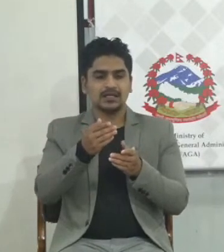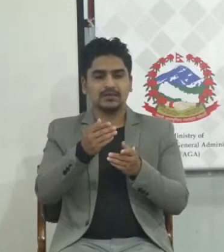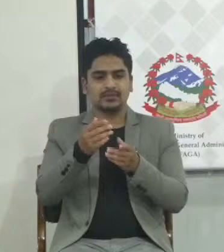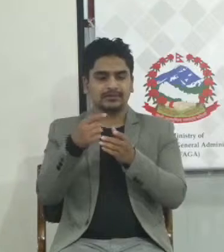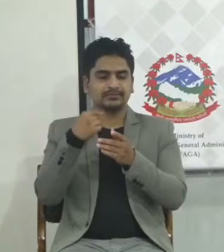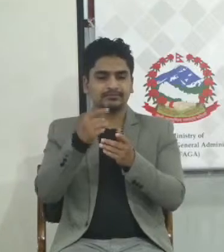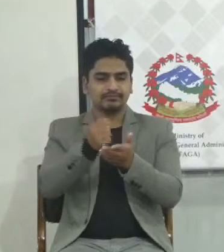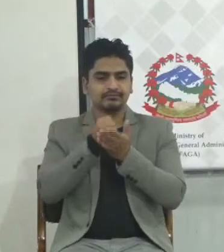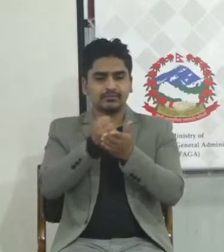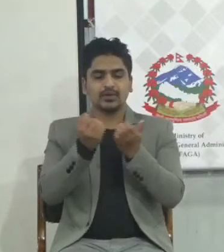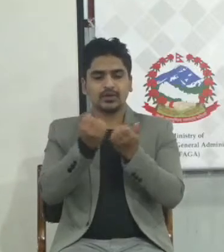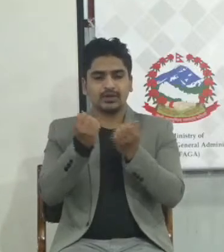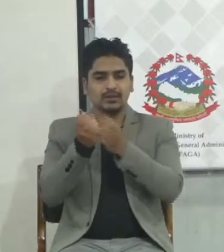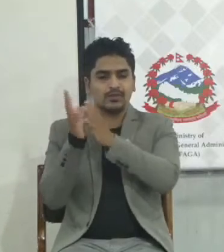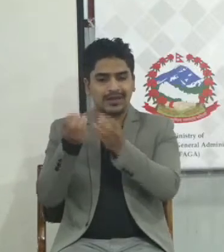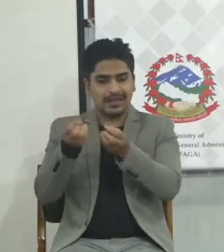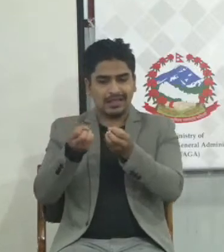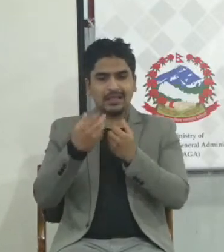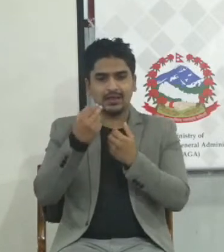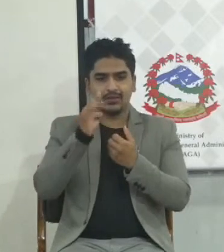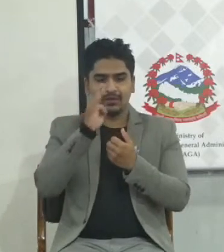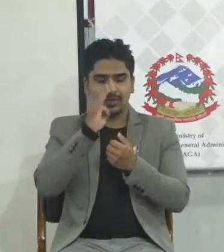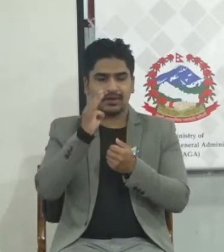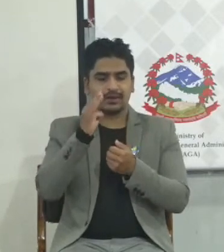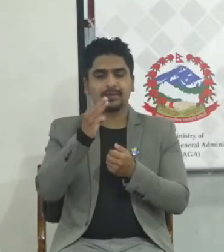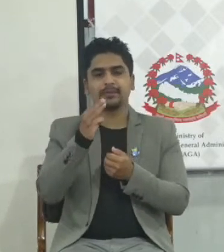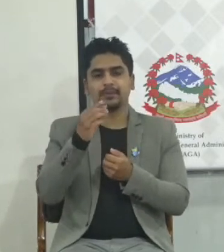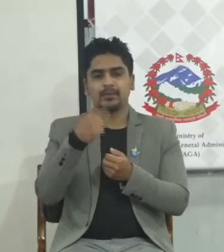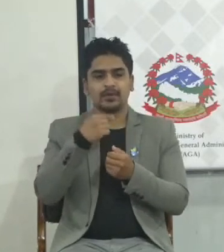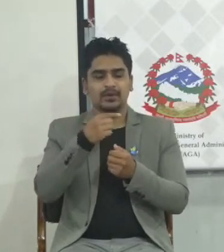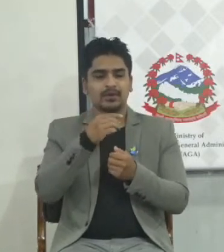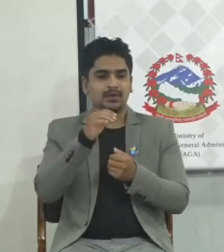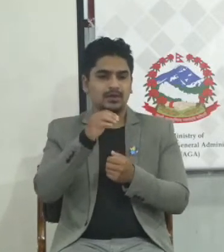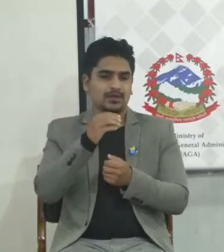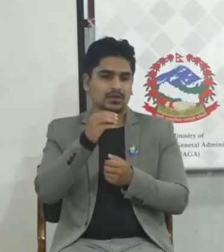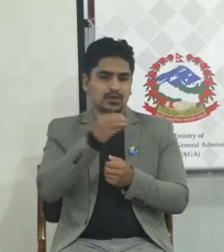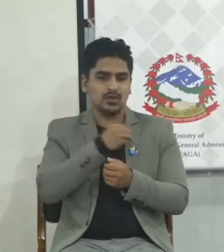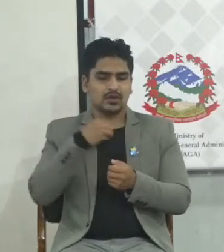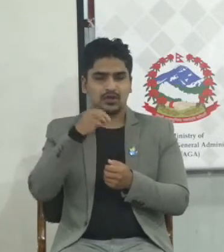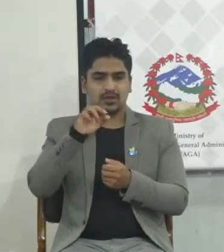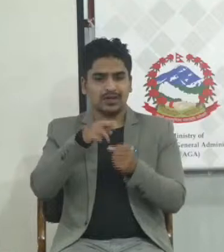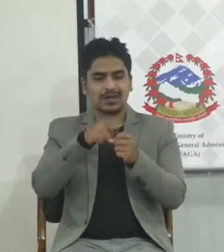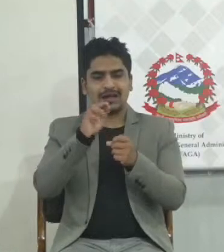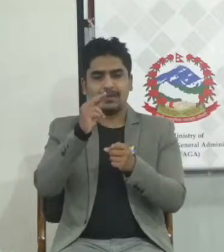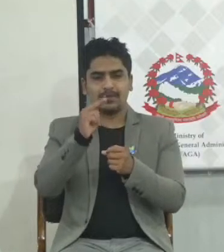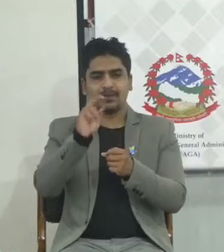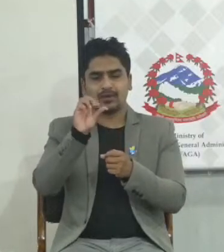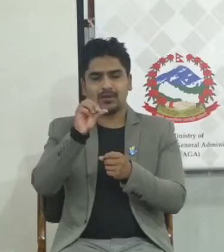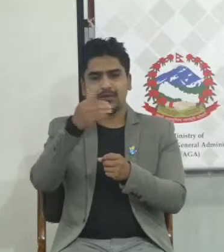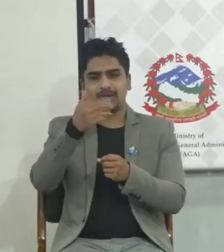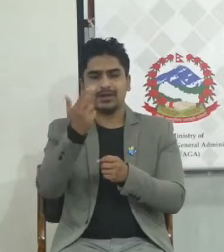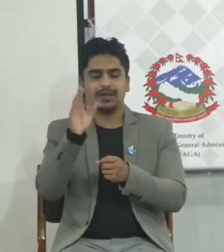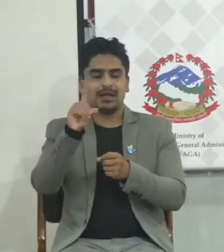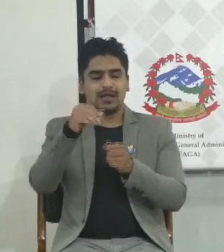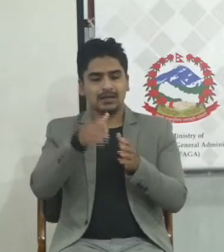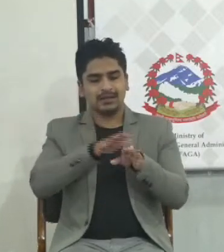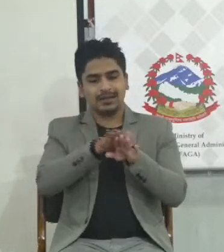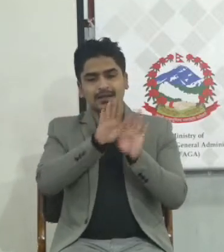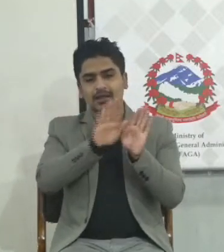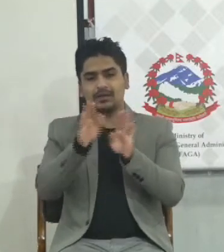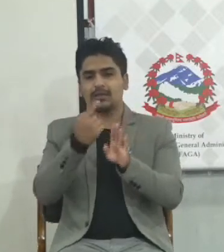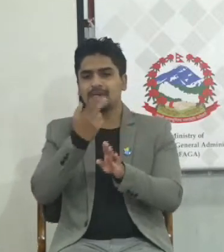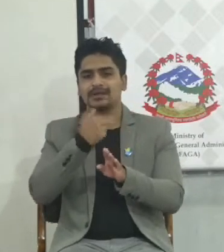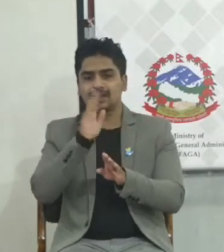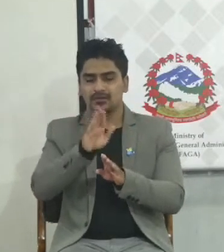you, millions of thanks to Dr. Thapalia, Ram Thapalia, and to make this program,